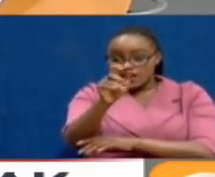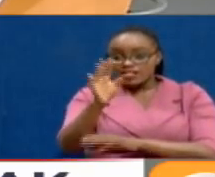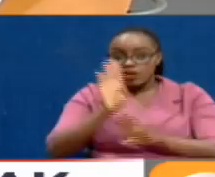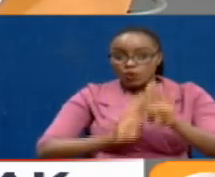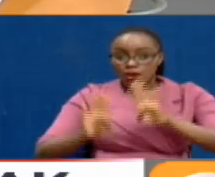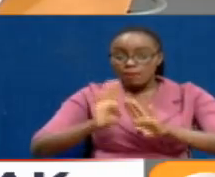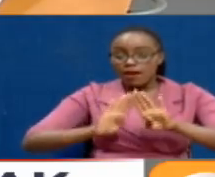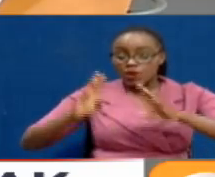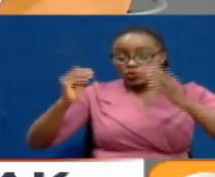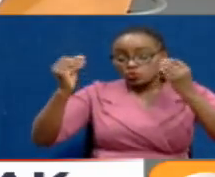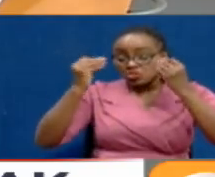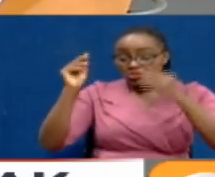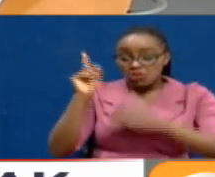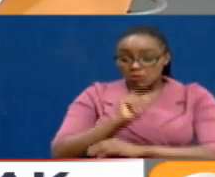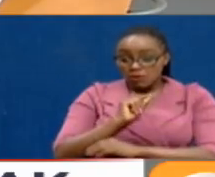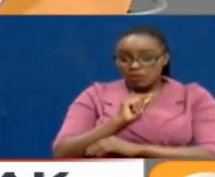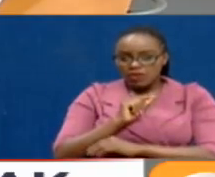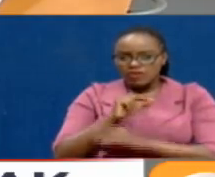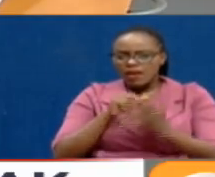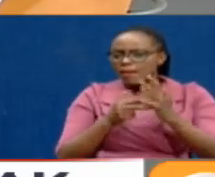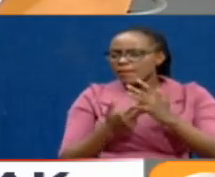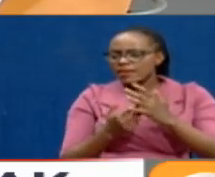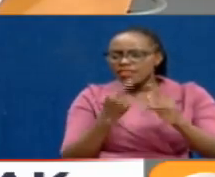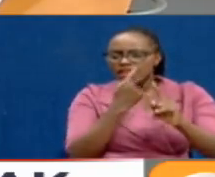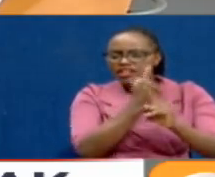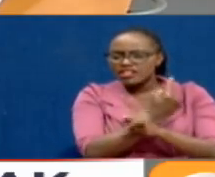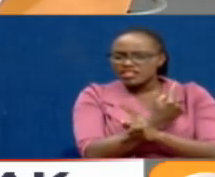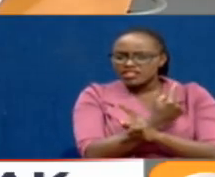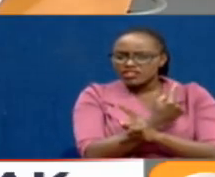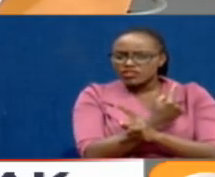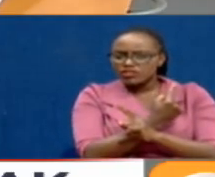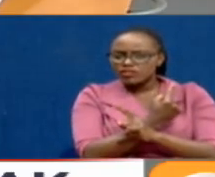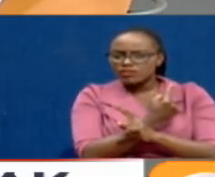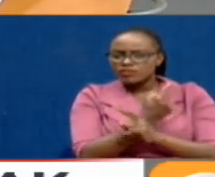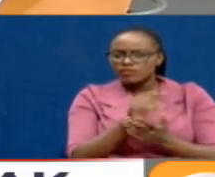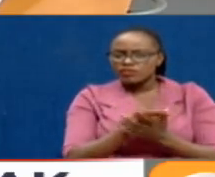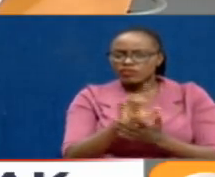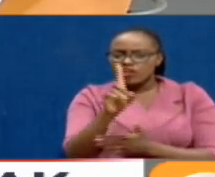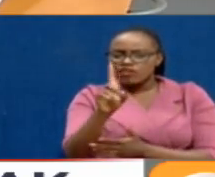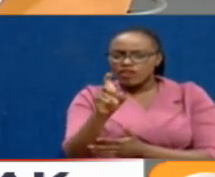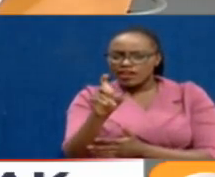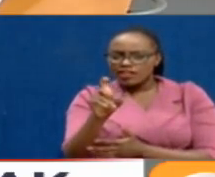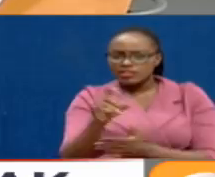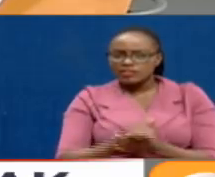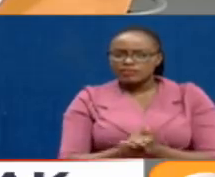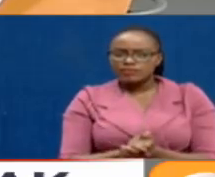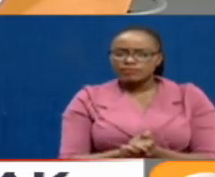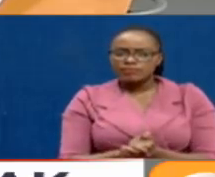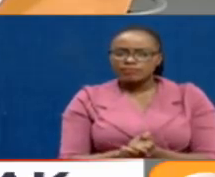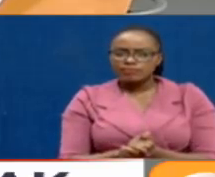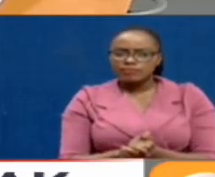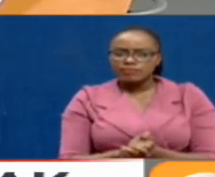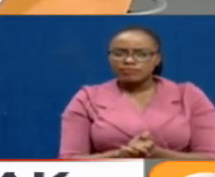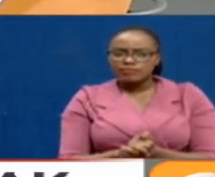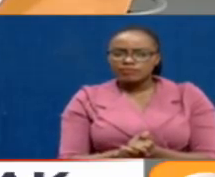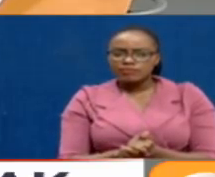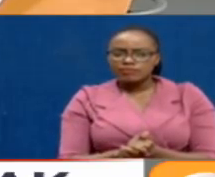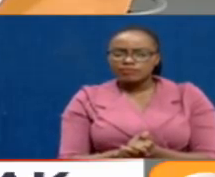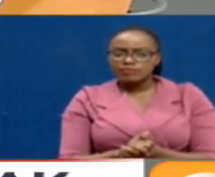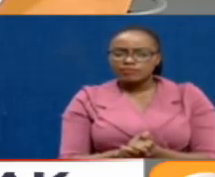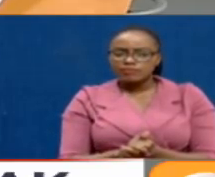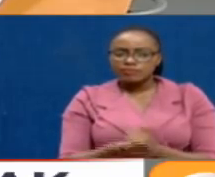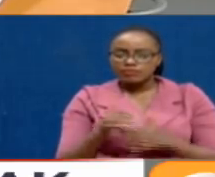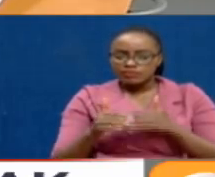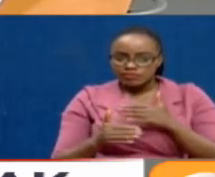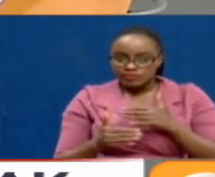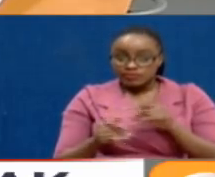biologist. What is the mutation channel of this virus? What is the mutation?